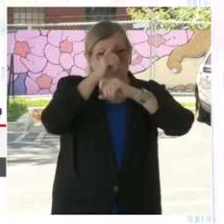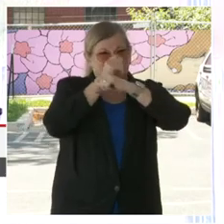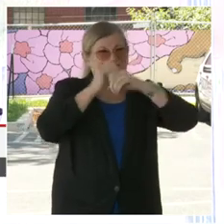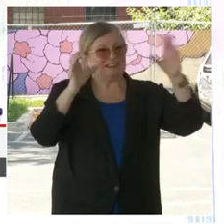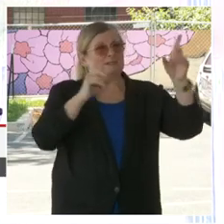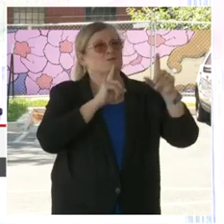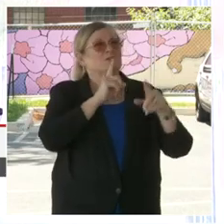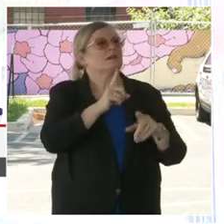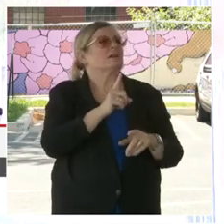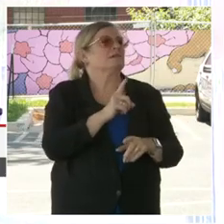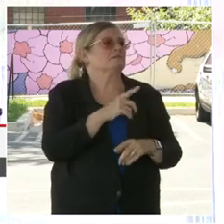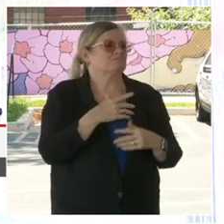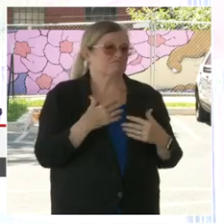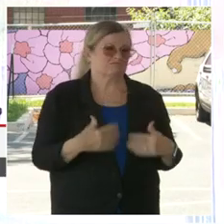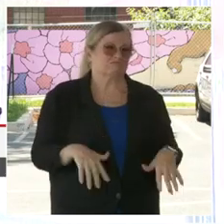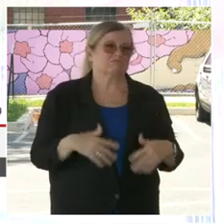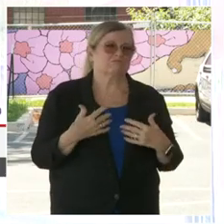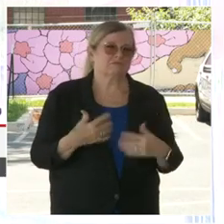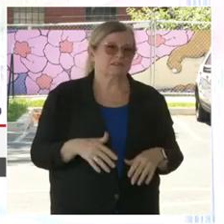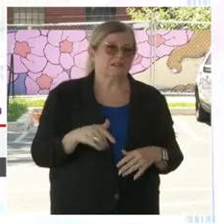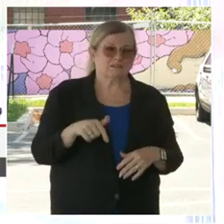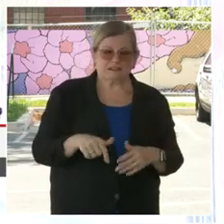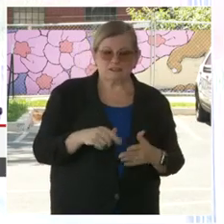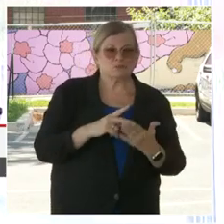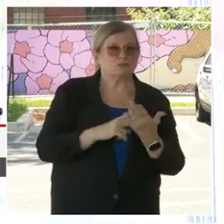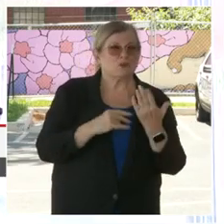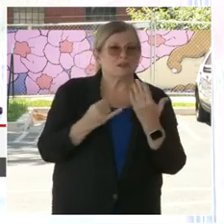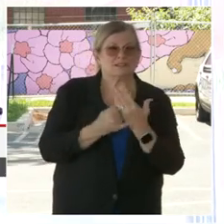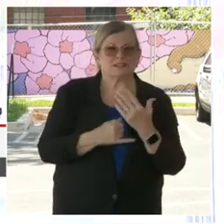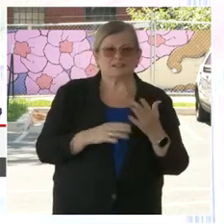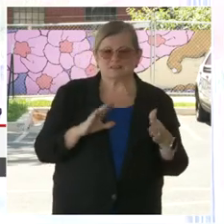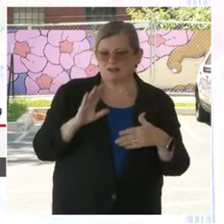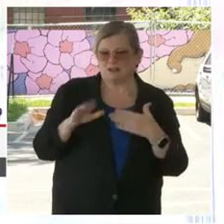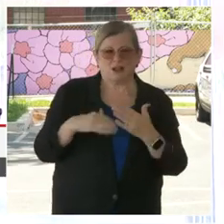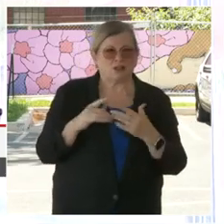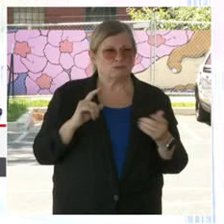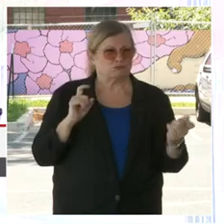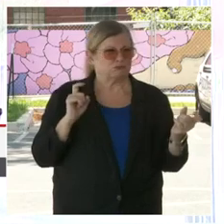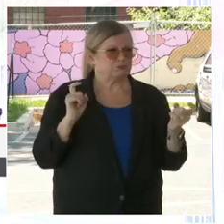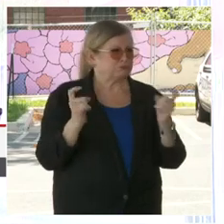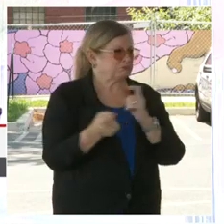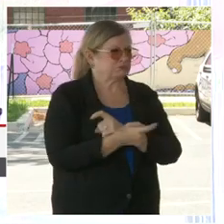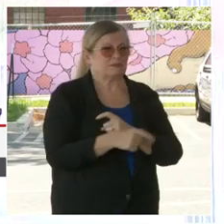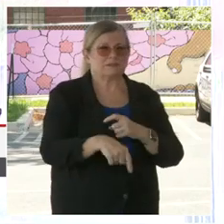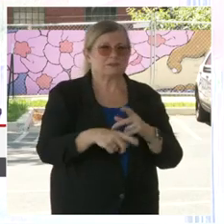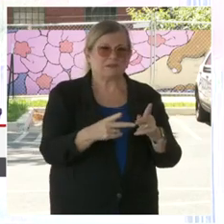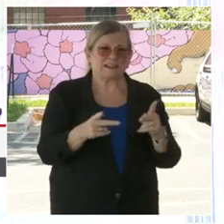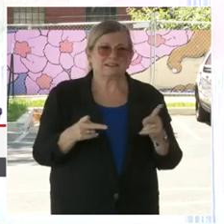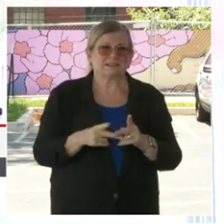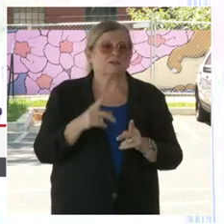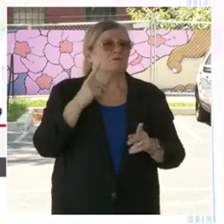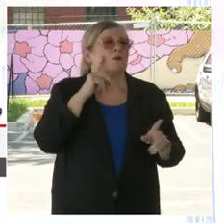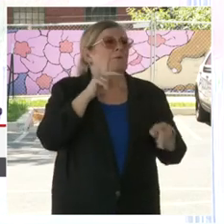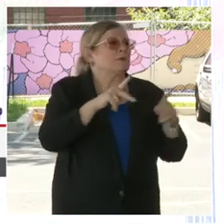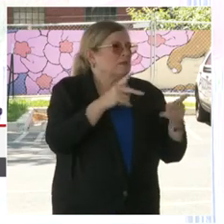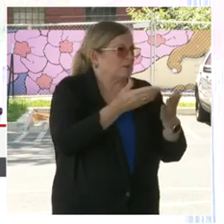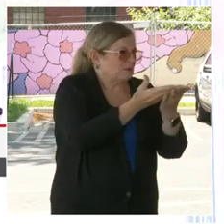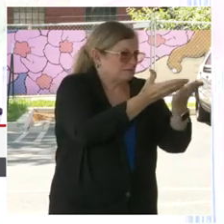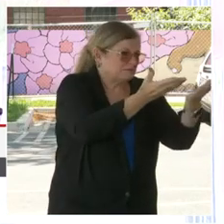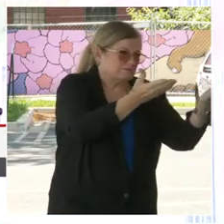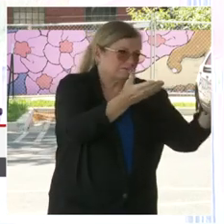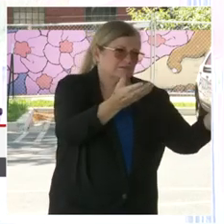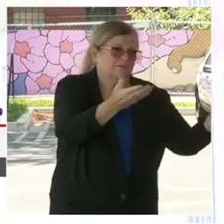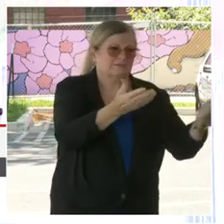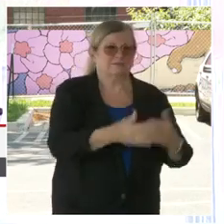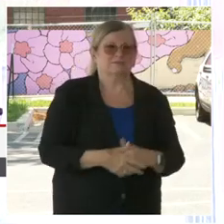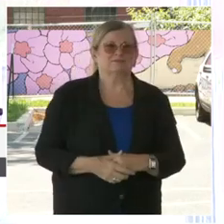like this, not only are we transforming places, we're transforming people. One of the best